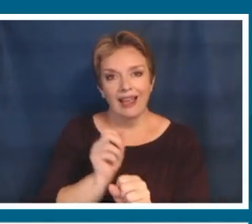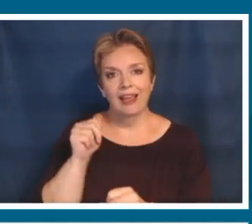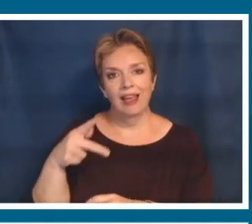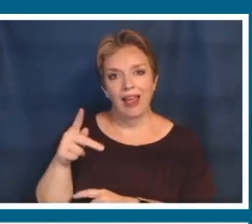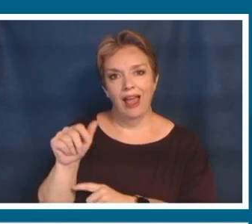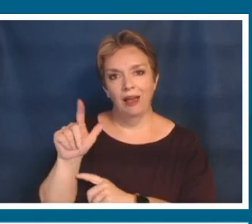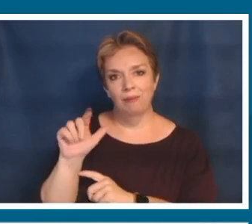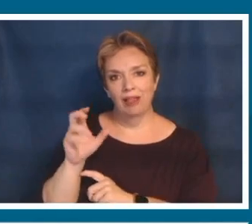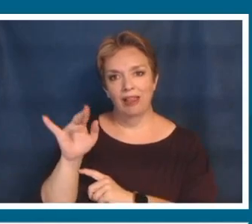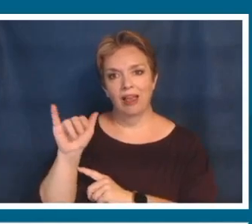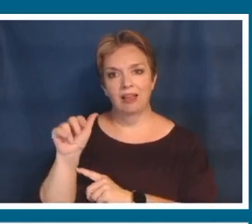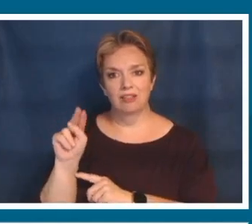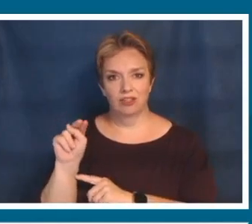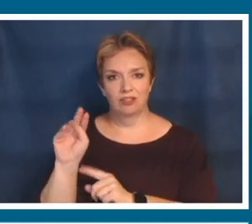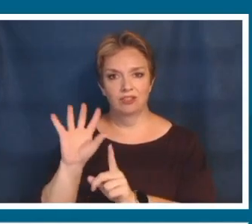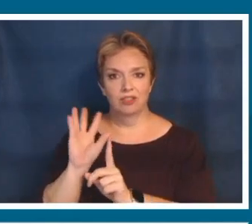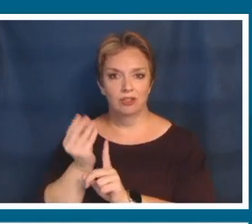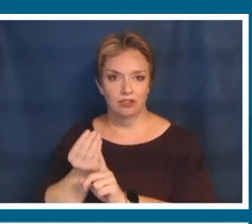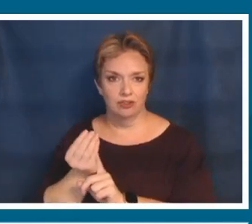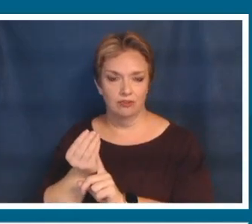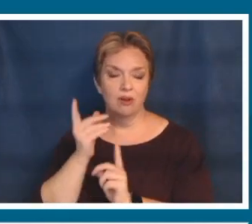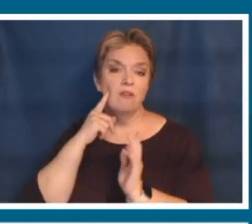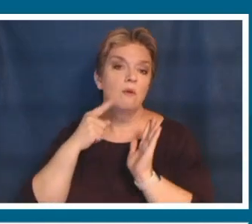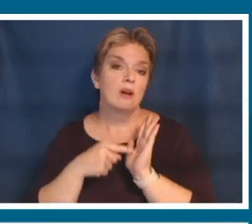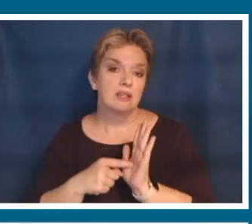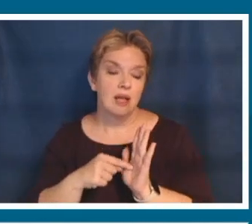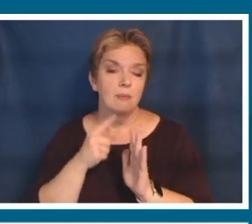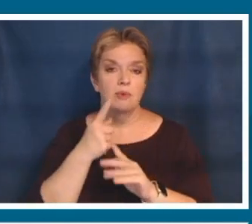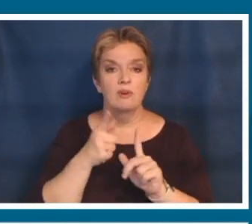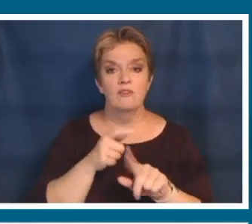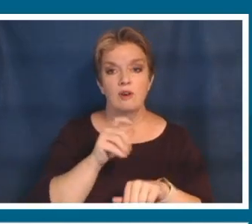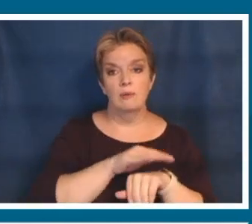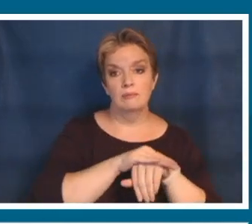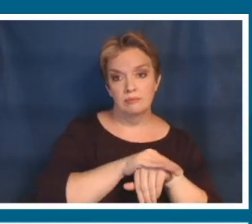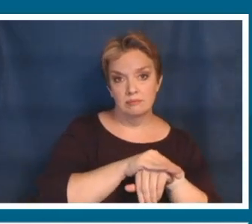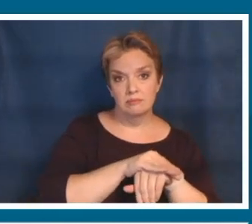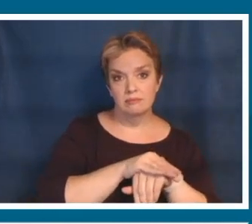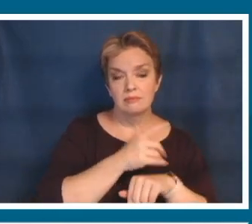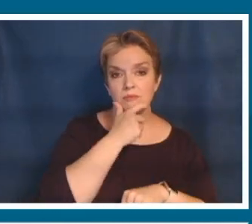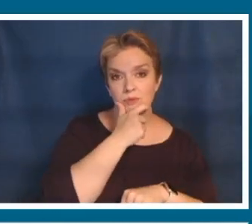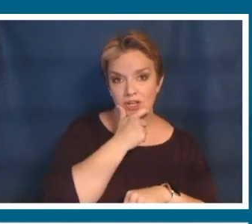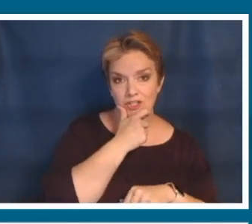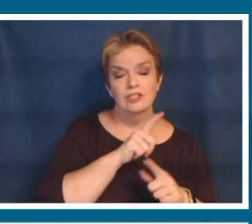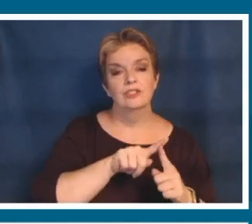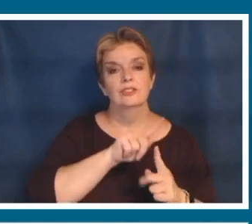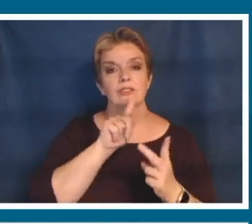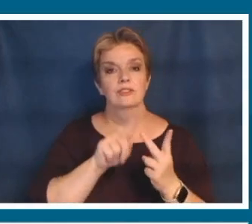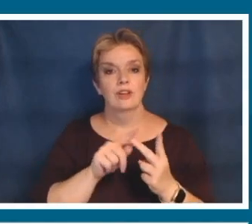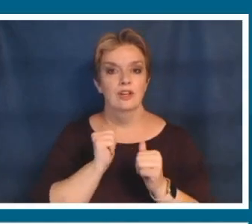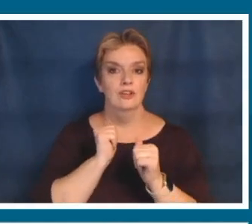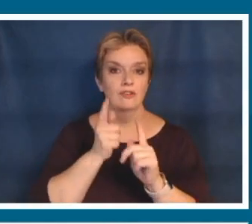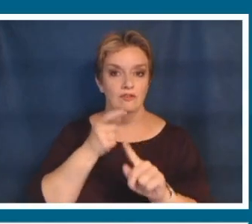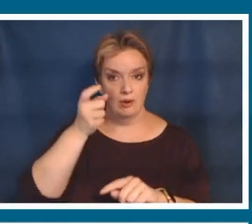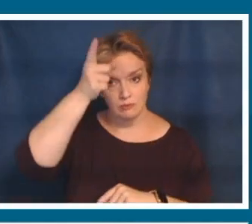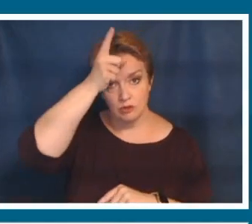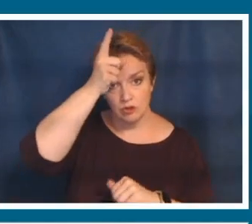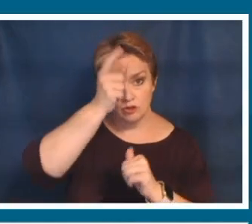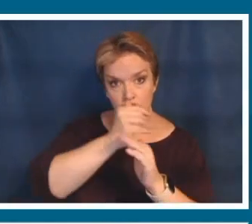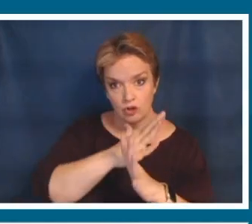have some examples here from the British Isles, from Germany and West Africa, just as a sampling.